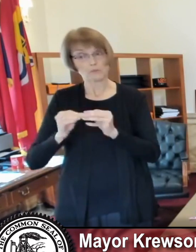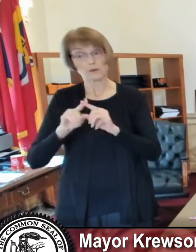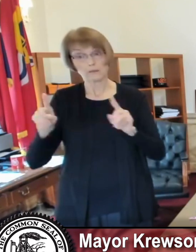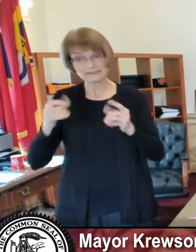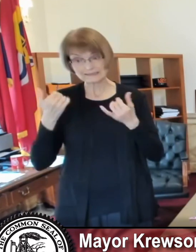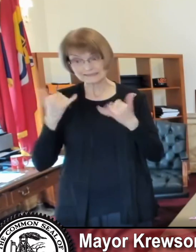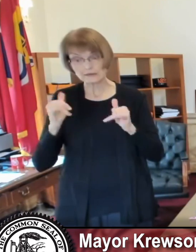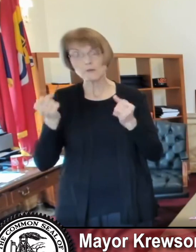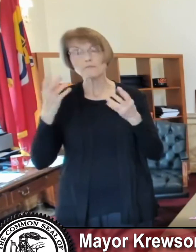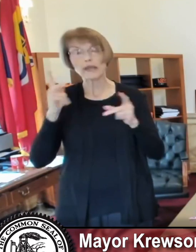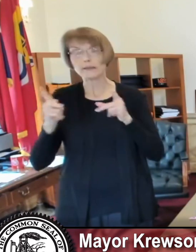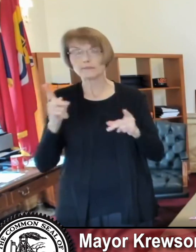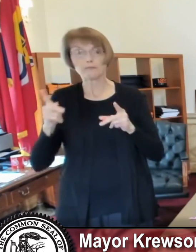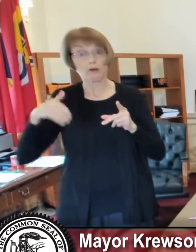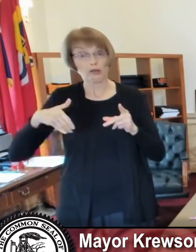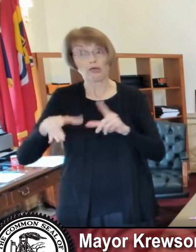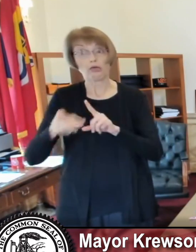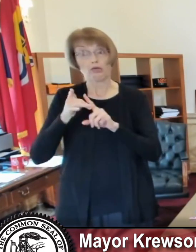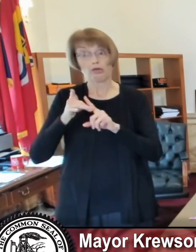here? We are.